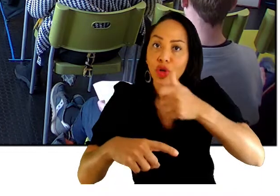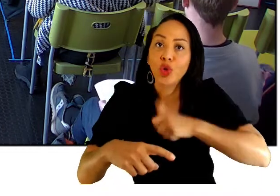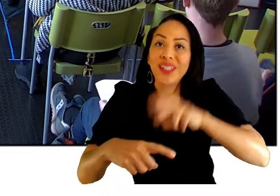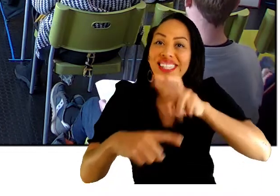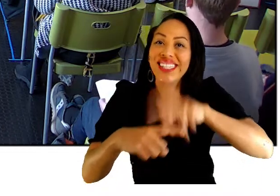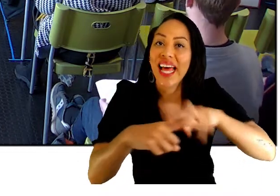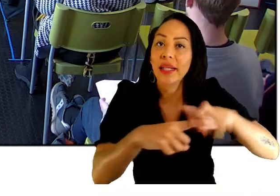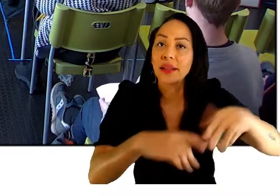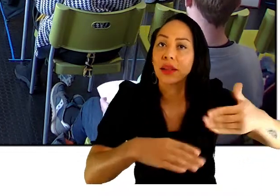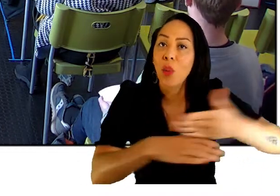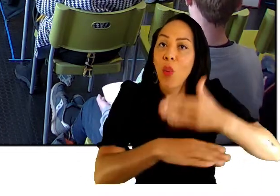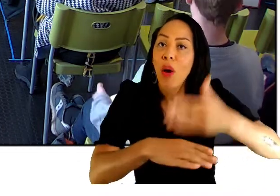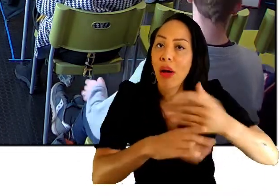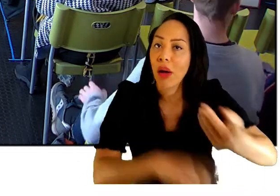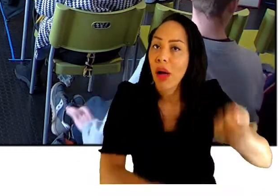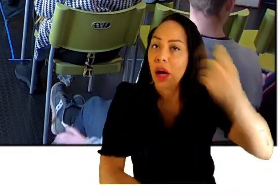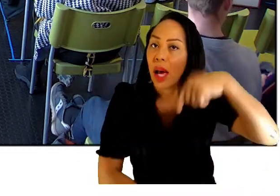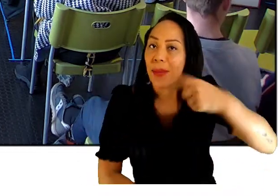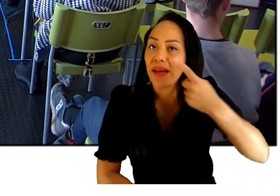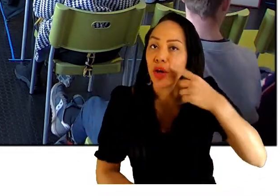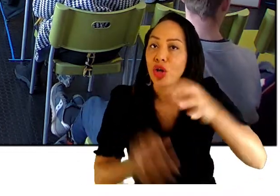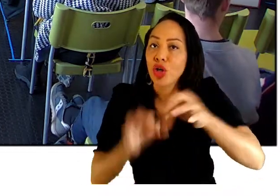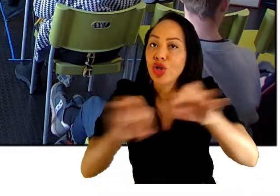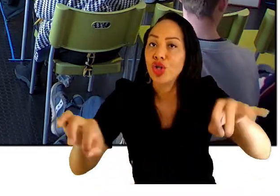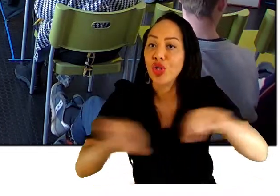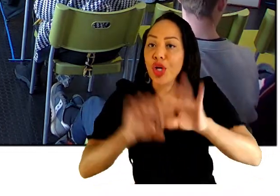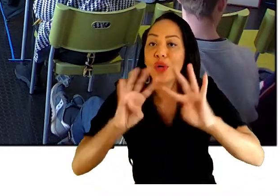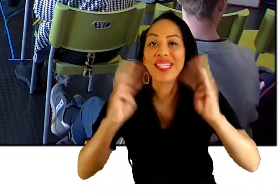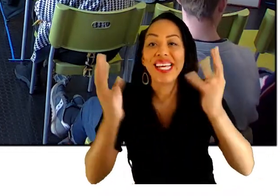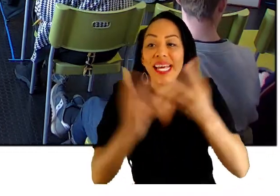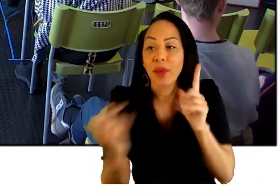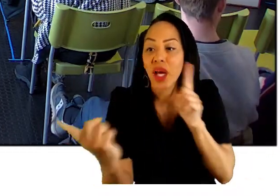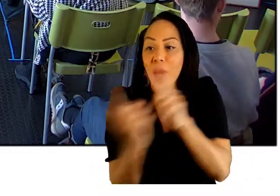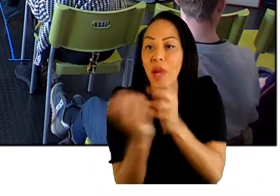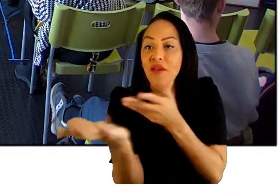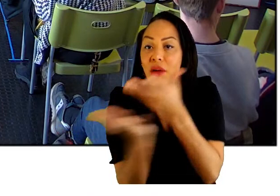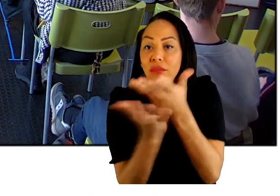one of the studio team. Studio team, hands in the air.